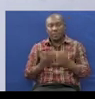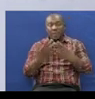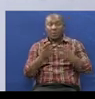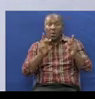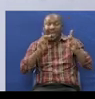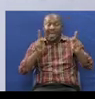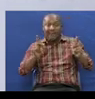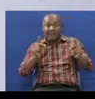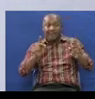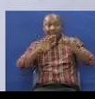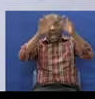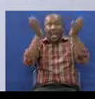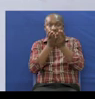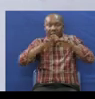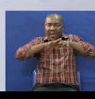were flat,